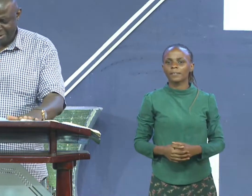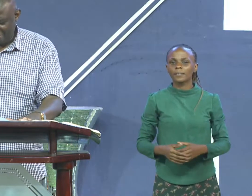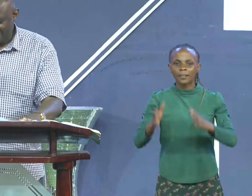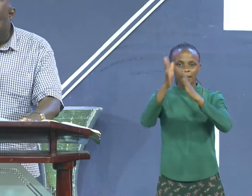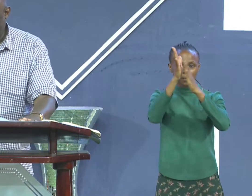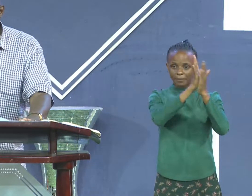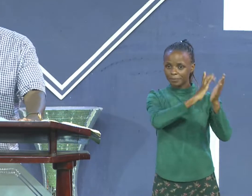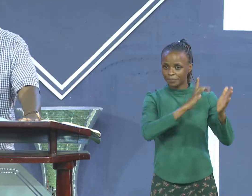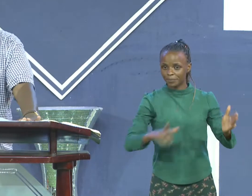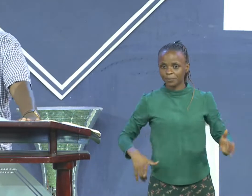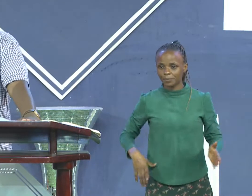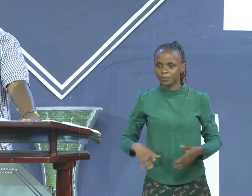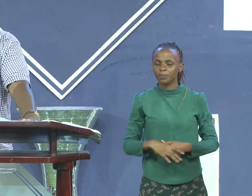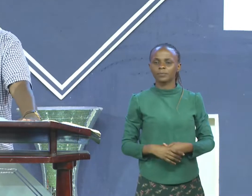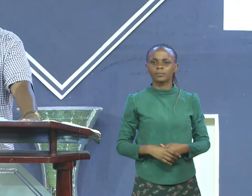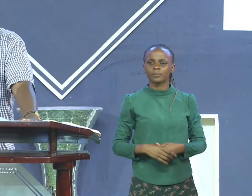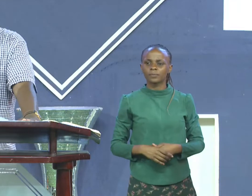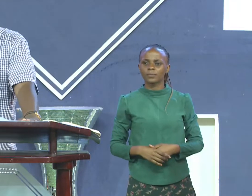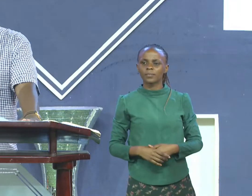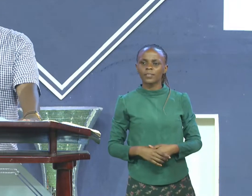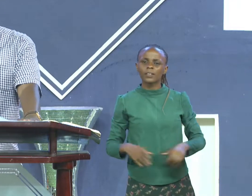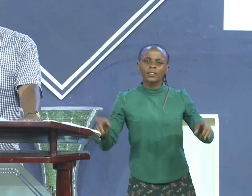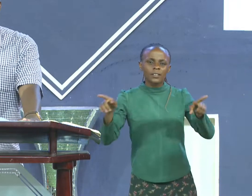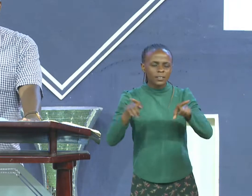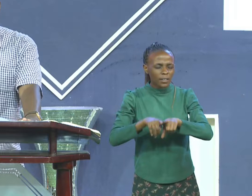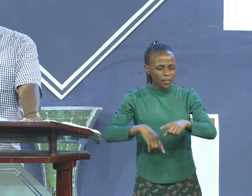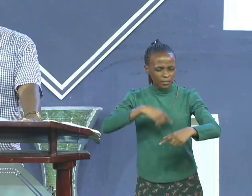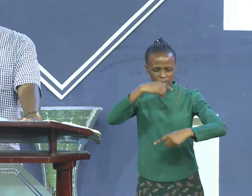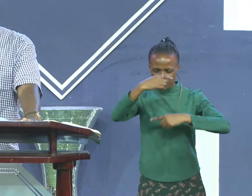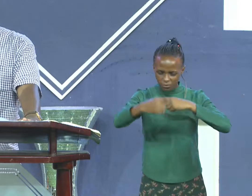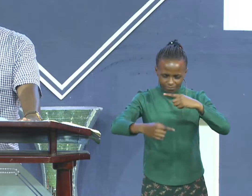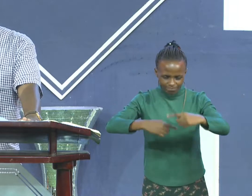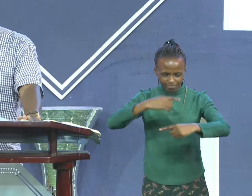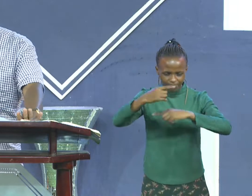Praise the Lord. And as you keep on looking out,